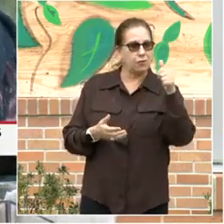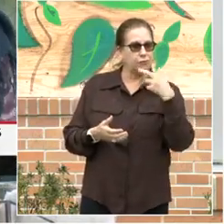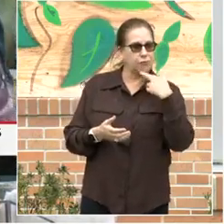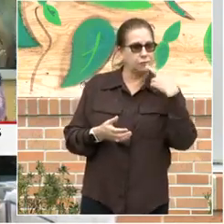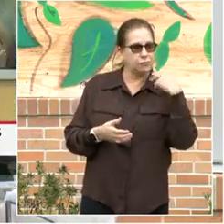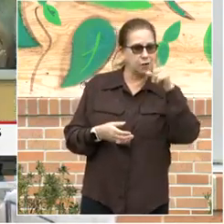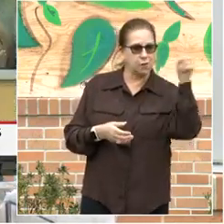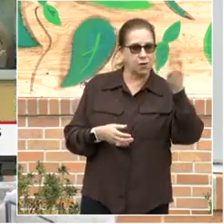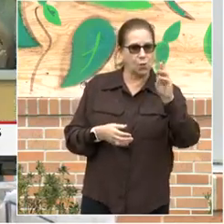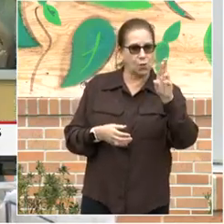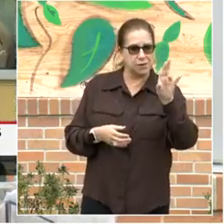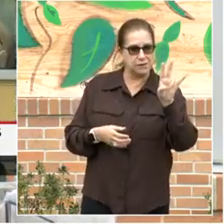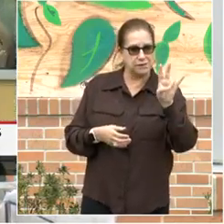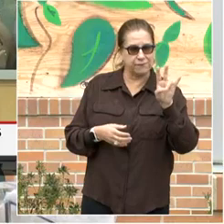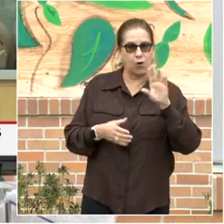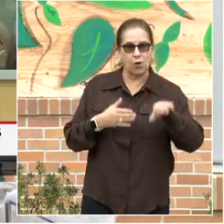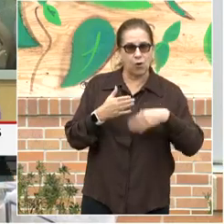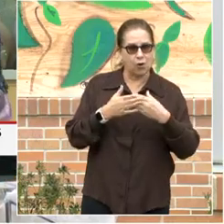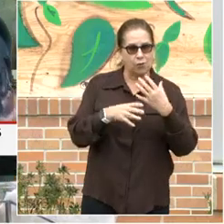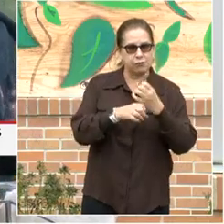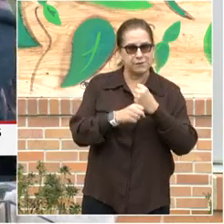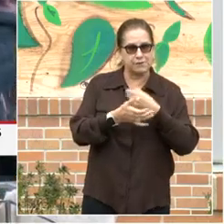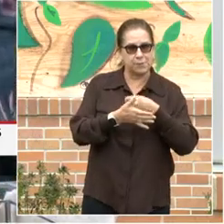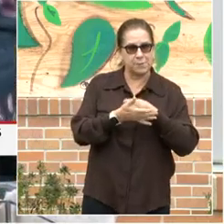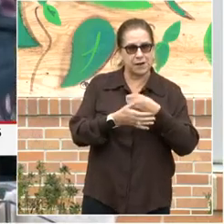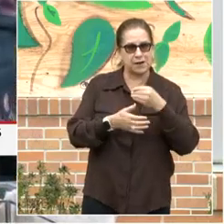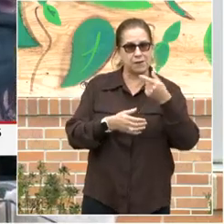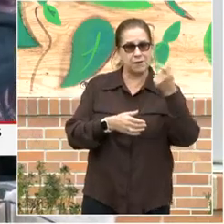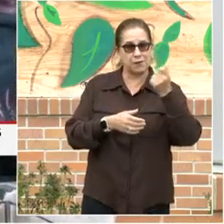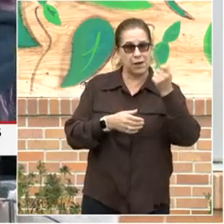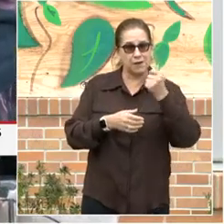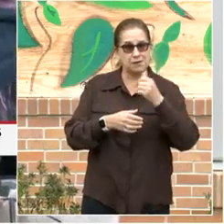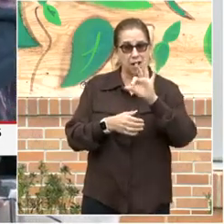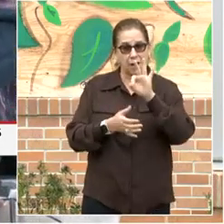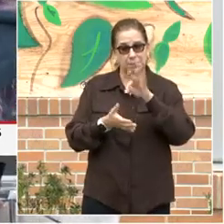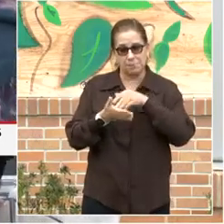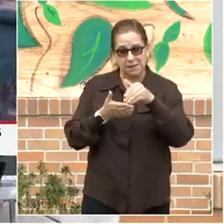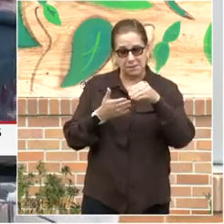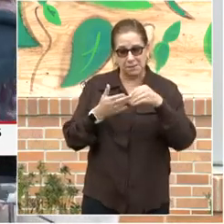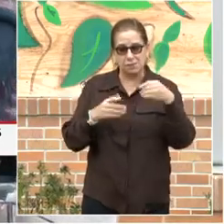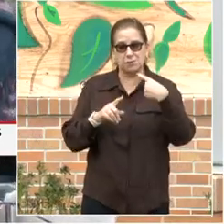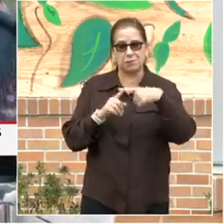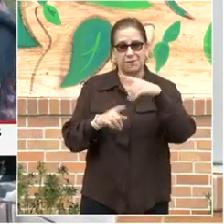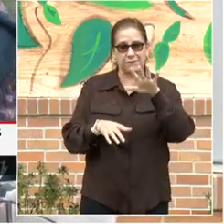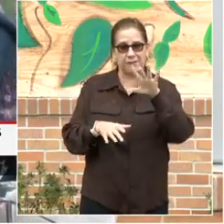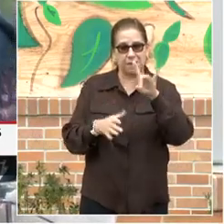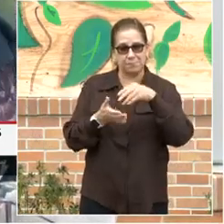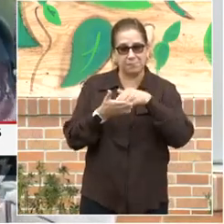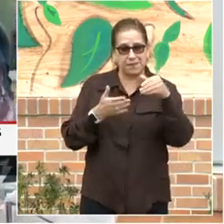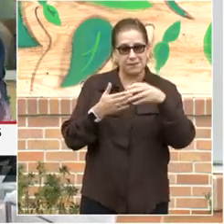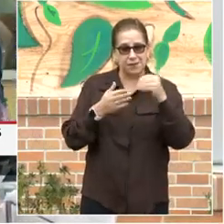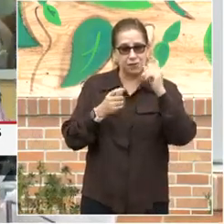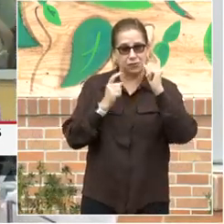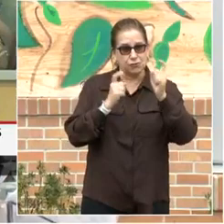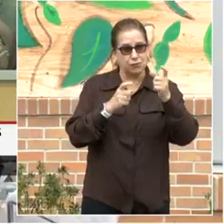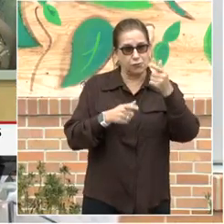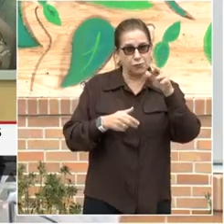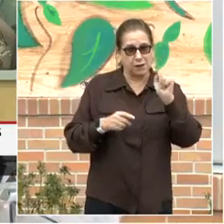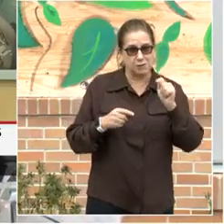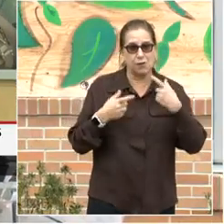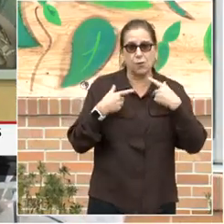those grants are just $9 million of the $58 million fund. So we will be